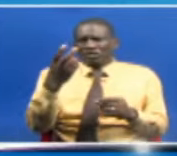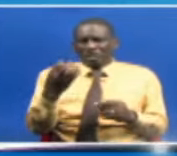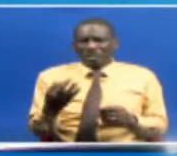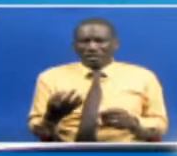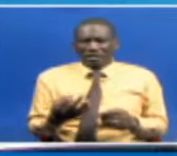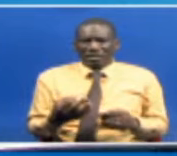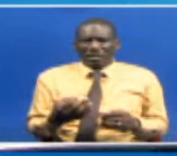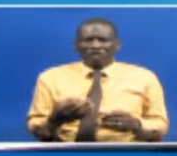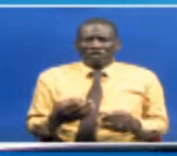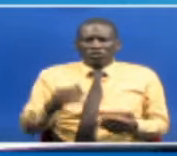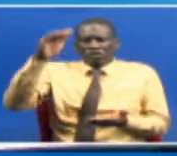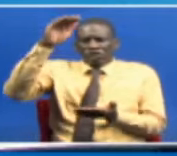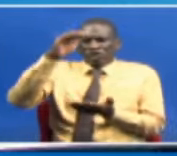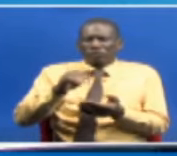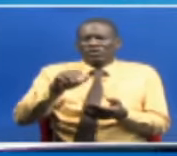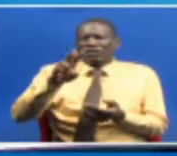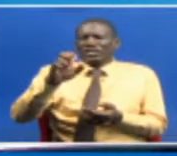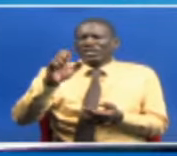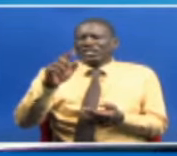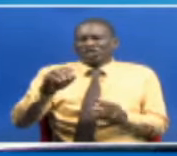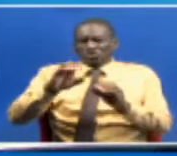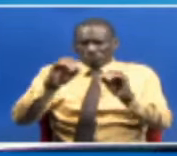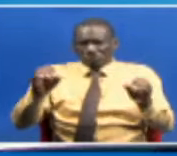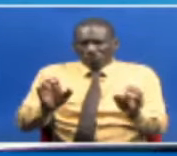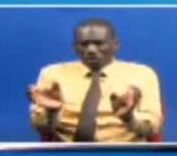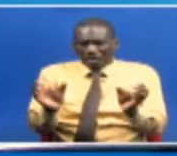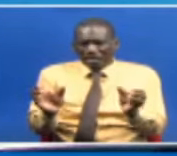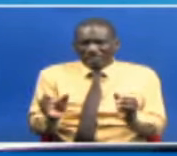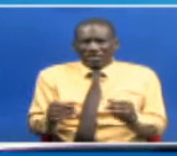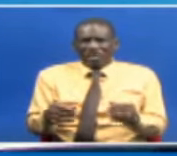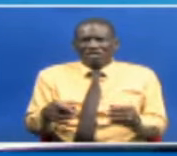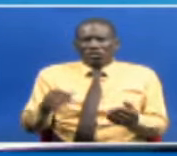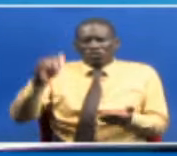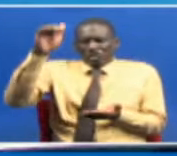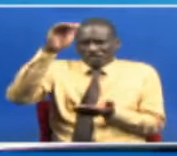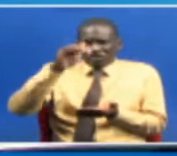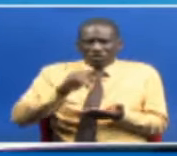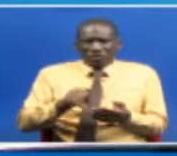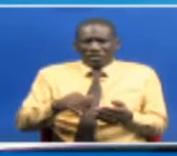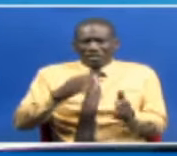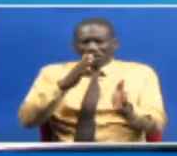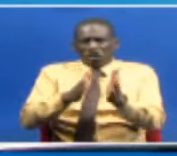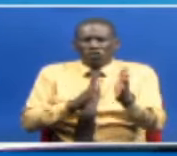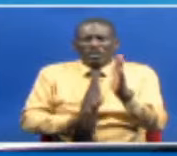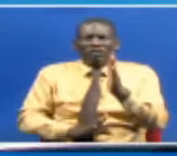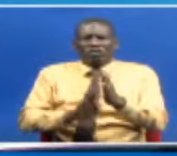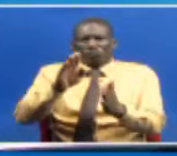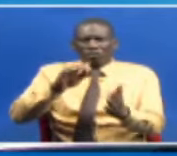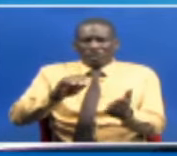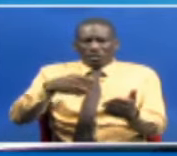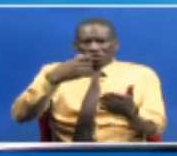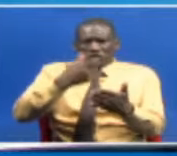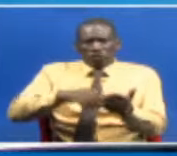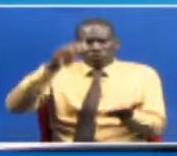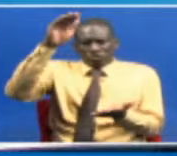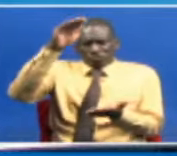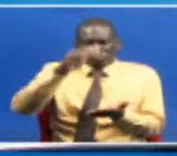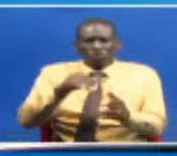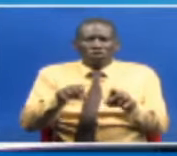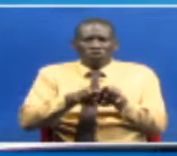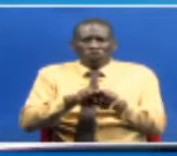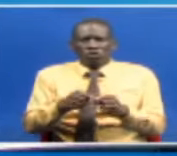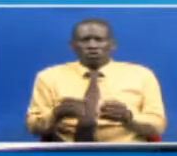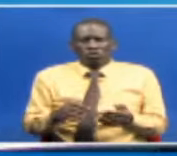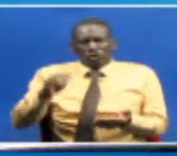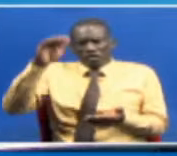did bring down the VAT to zero on gas. We did bring in the railway development levy down. We did bring in